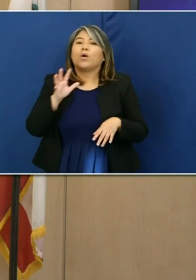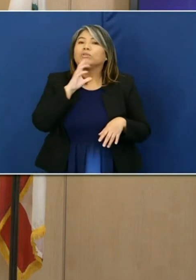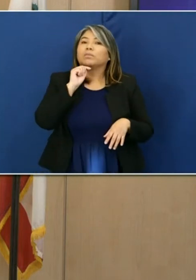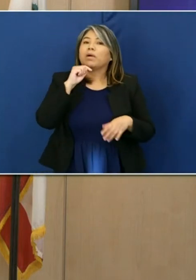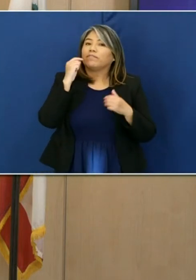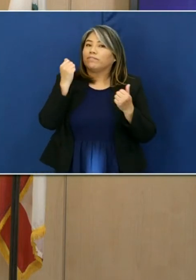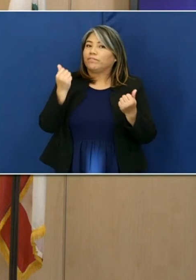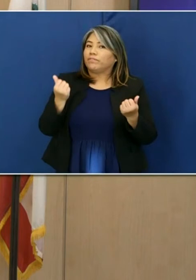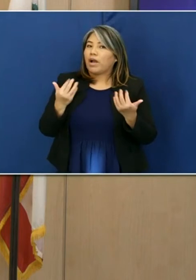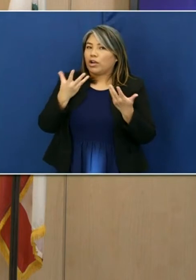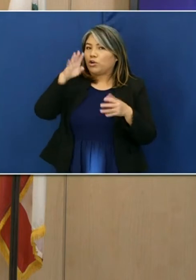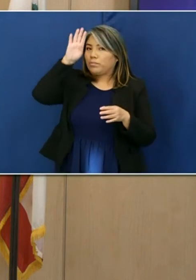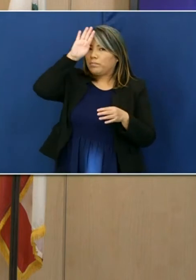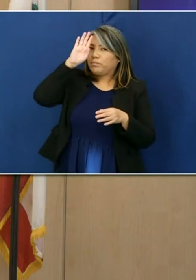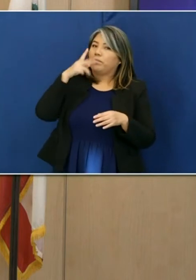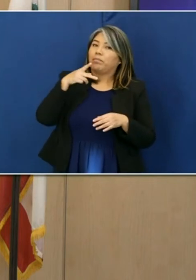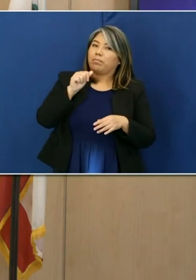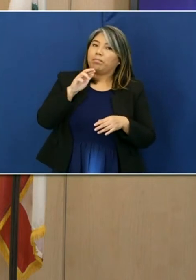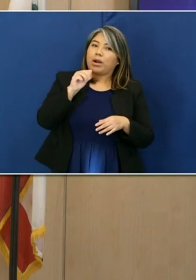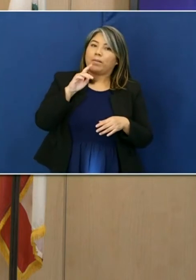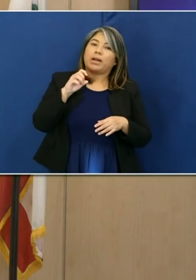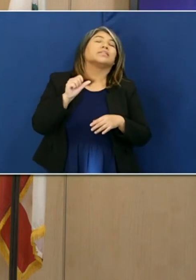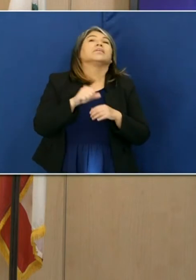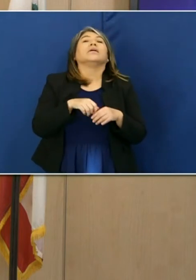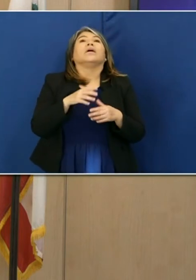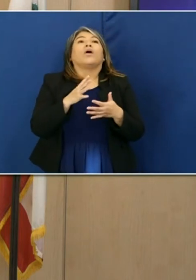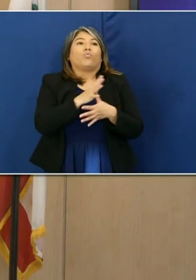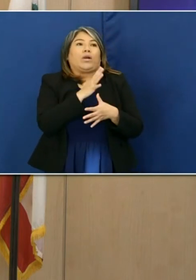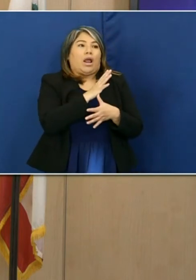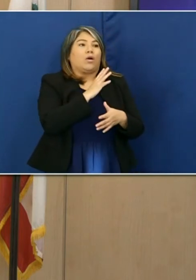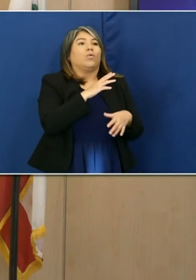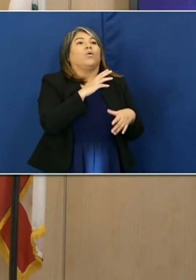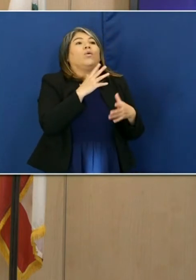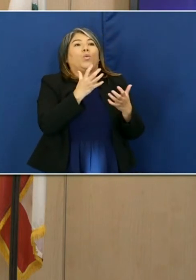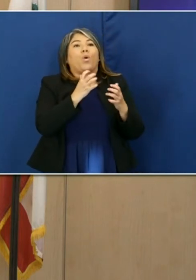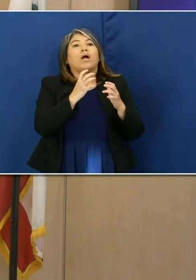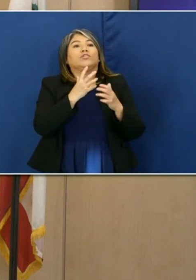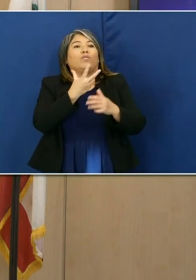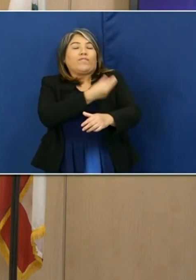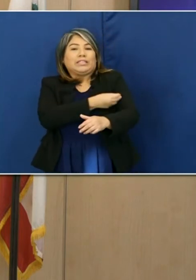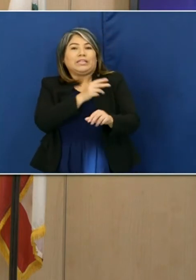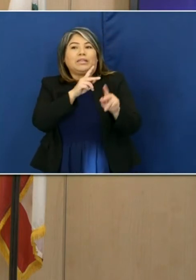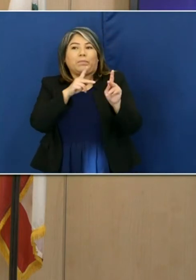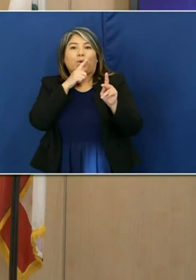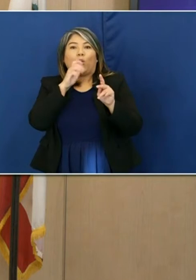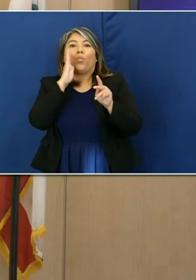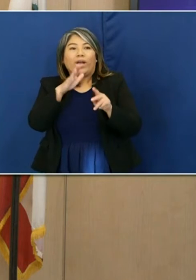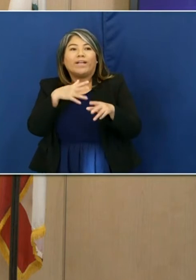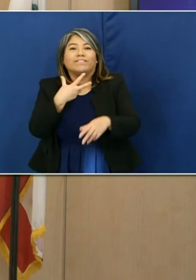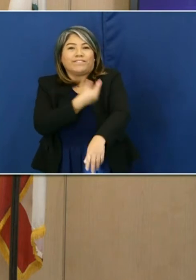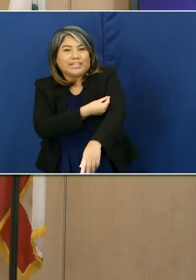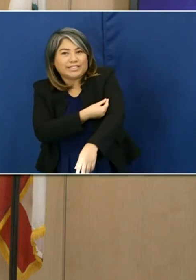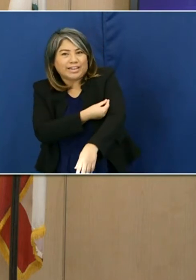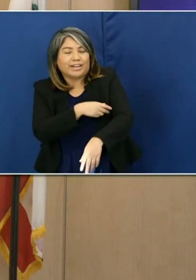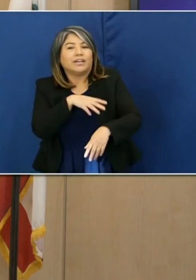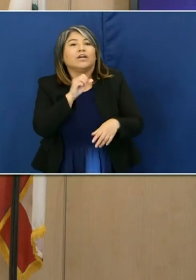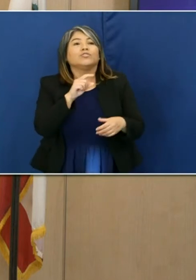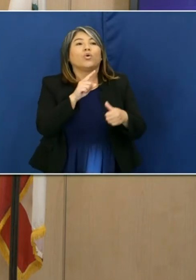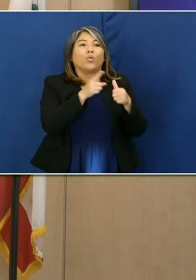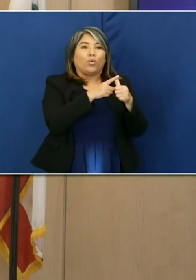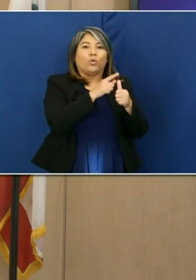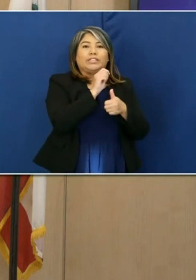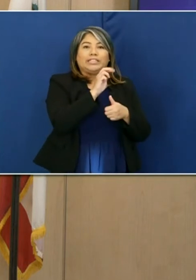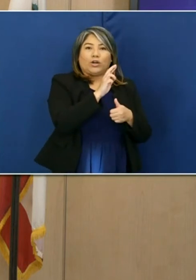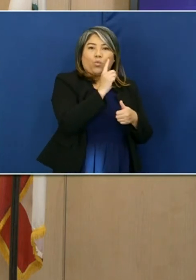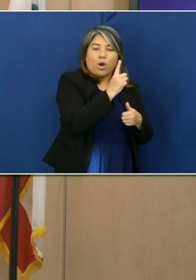fire, the priority now is vaccinate the vaccinators. So they are in Tier 1. It's a high priority group, and that is